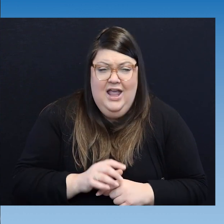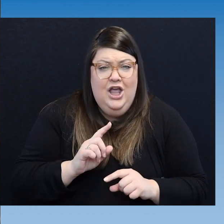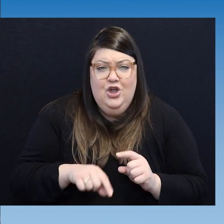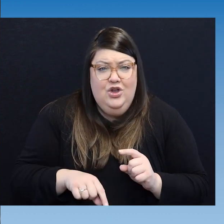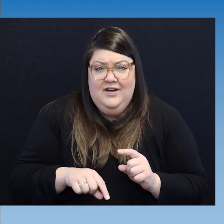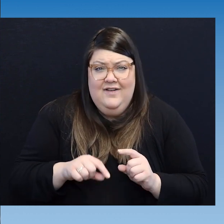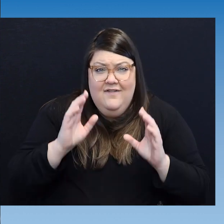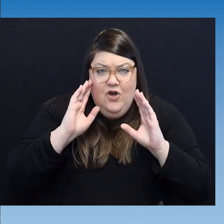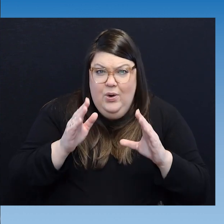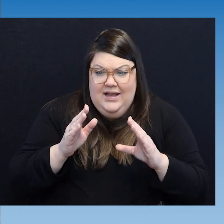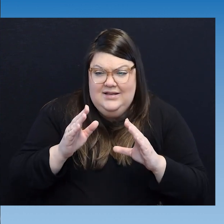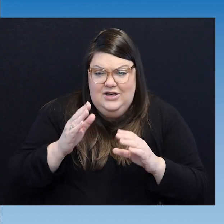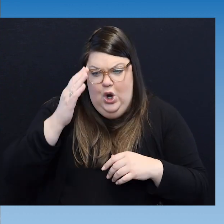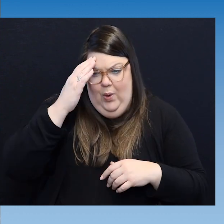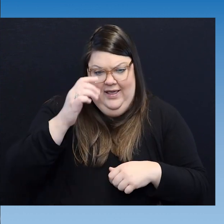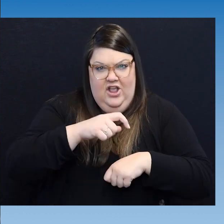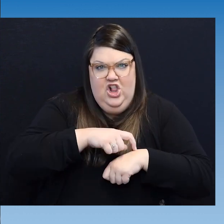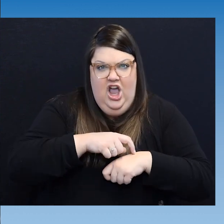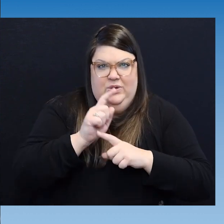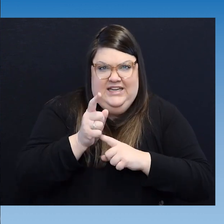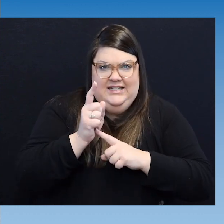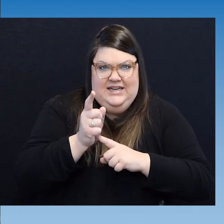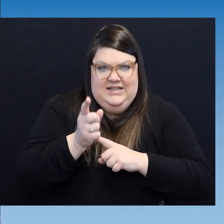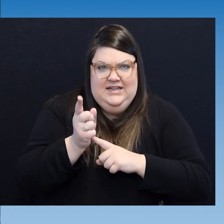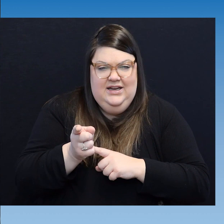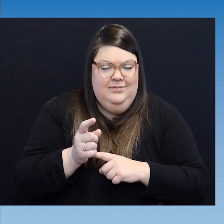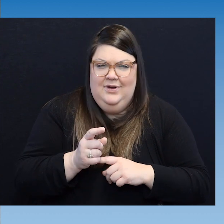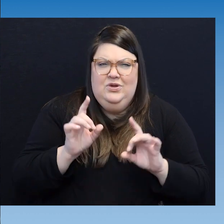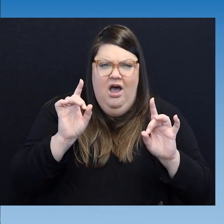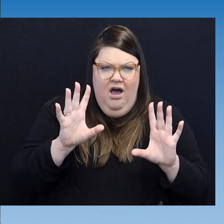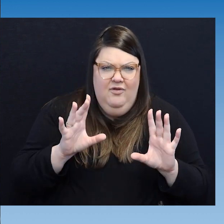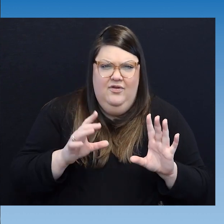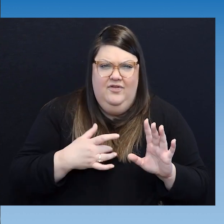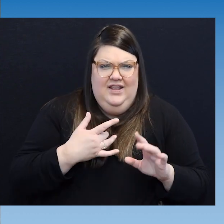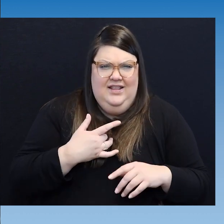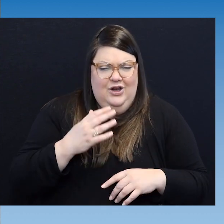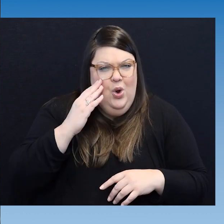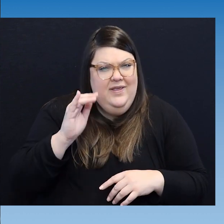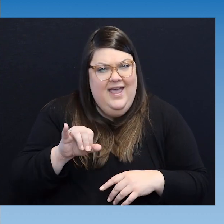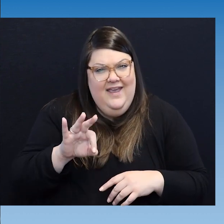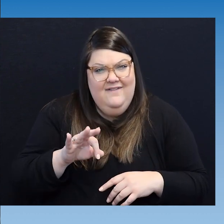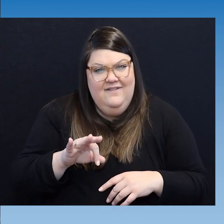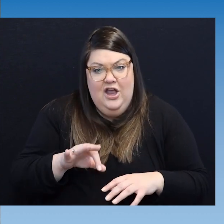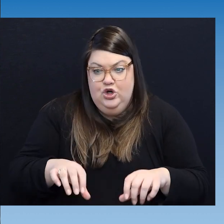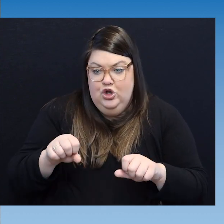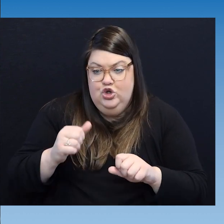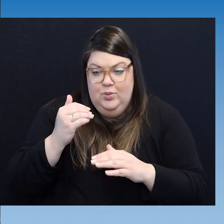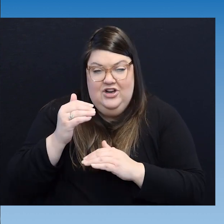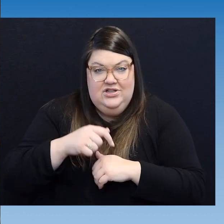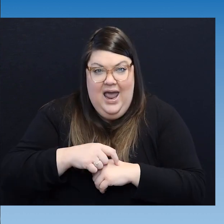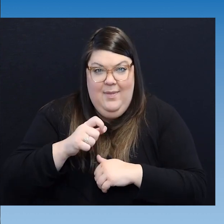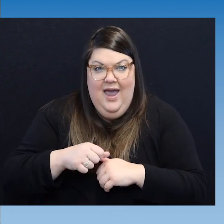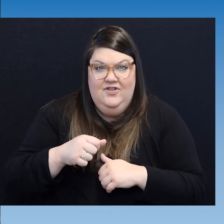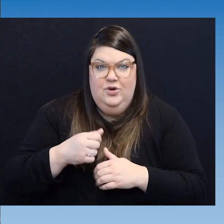I couldn't even focus, knowing the clock was ticking. I mean, that was a horrible feeling, knowing that if I spent too much time, I was going to have